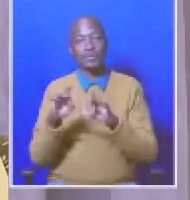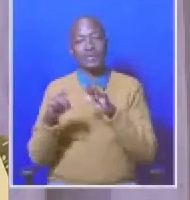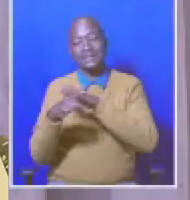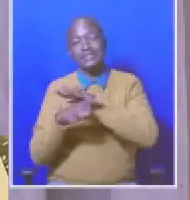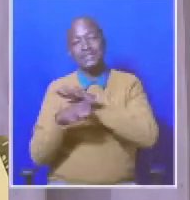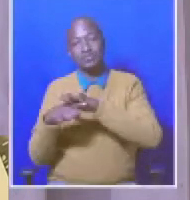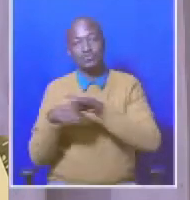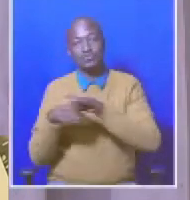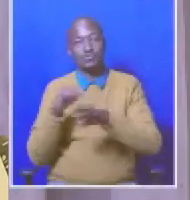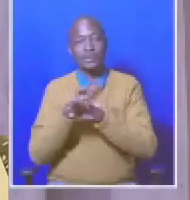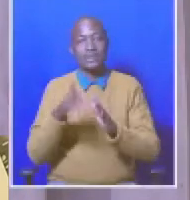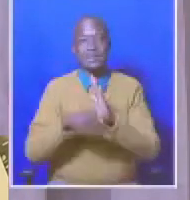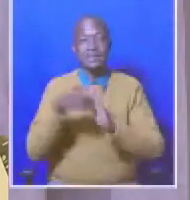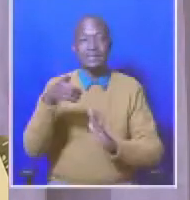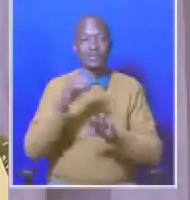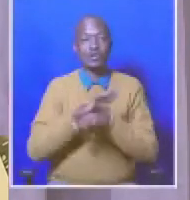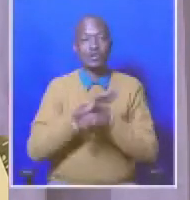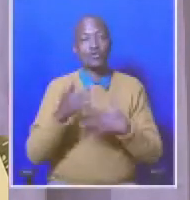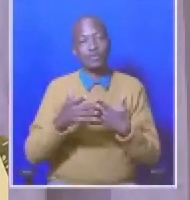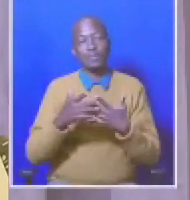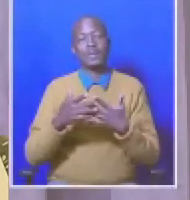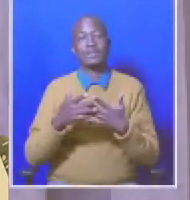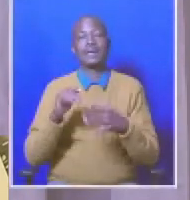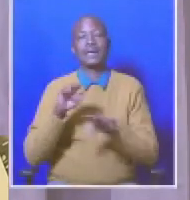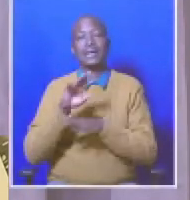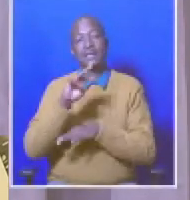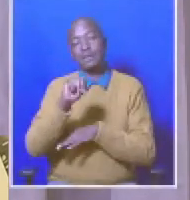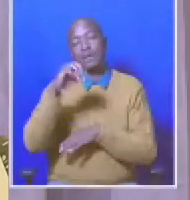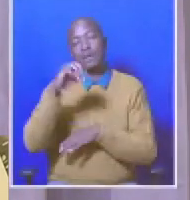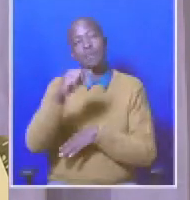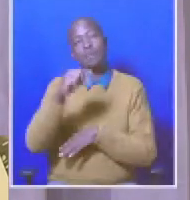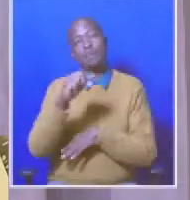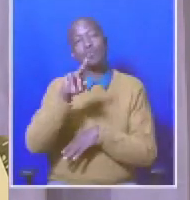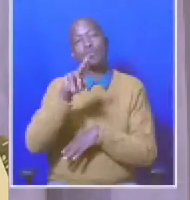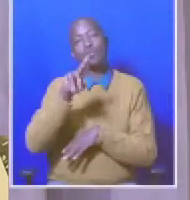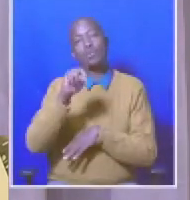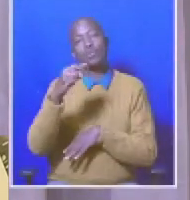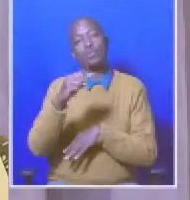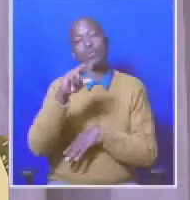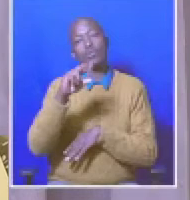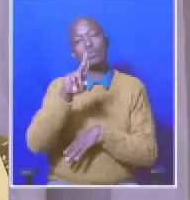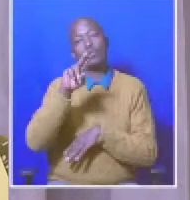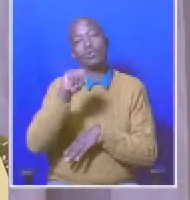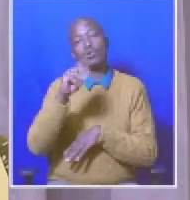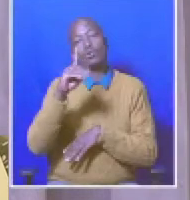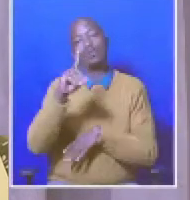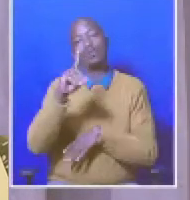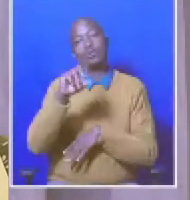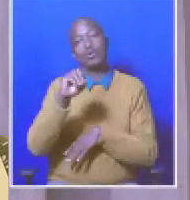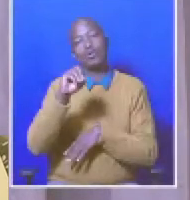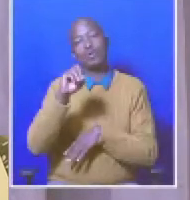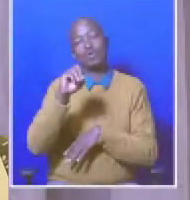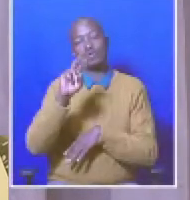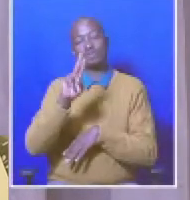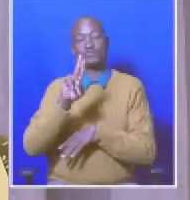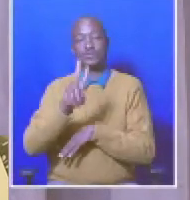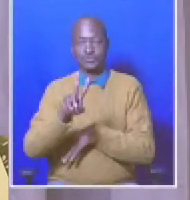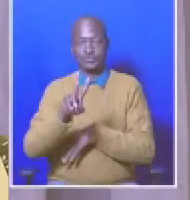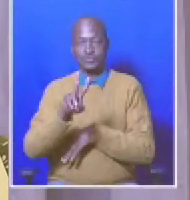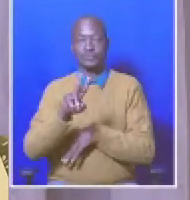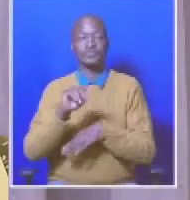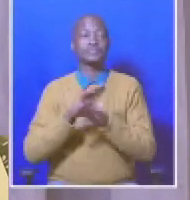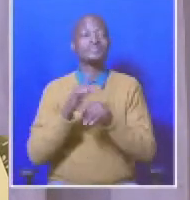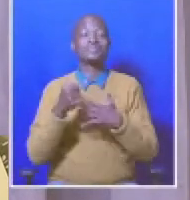model in eThekwini and Umgungundlovu municipalities. During the Human Resource